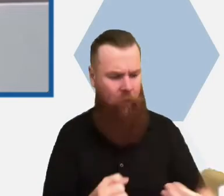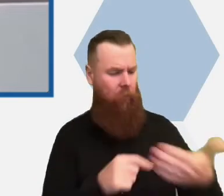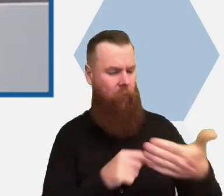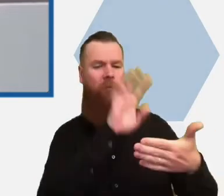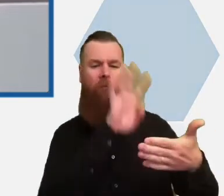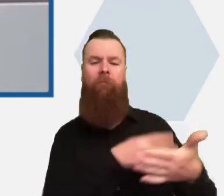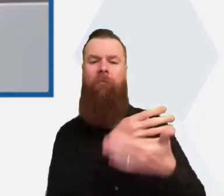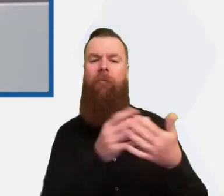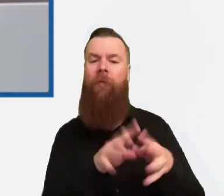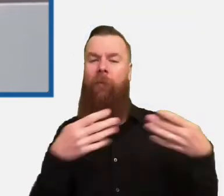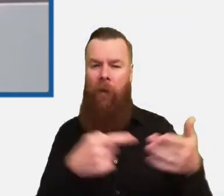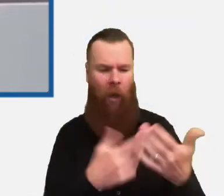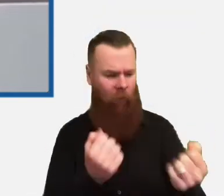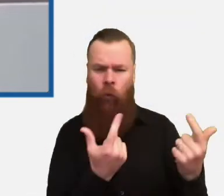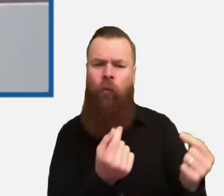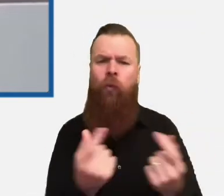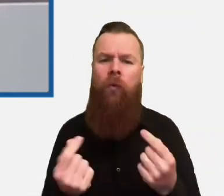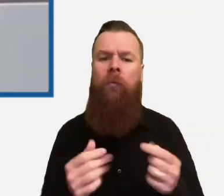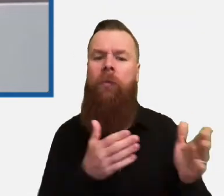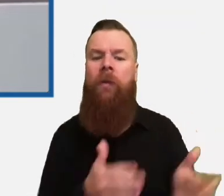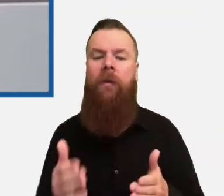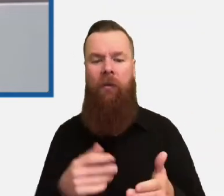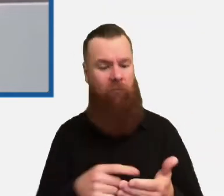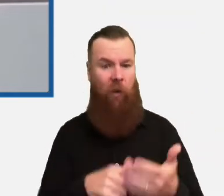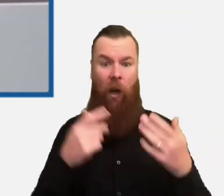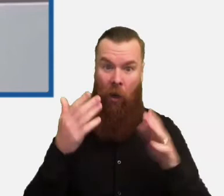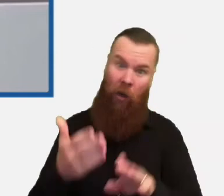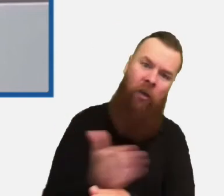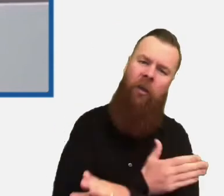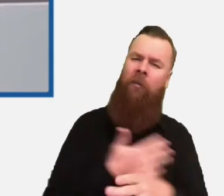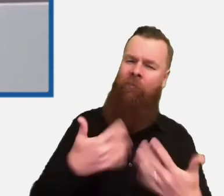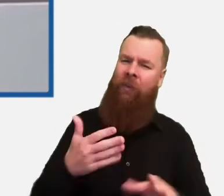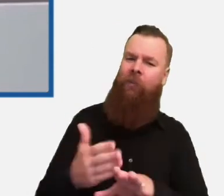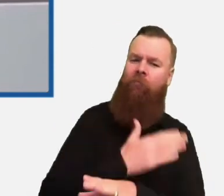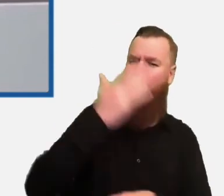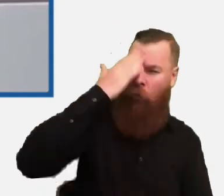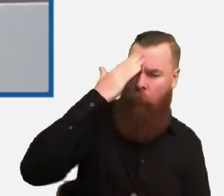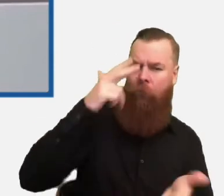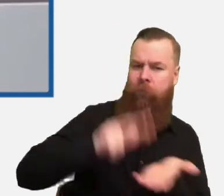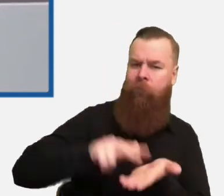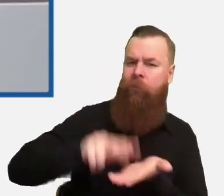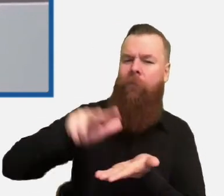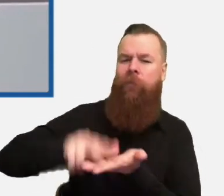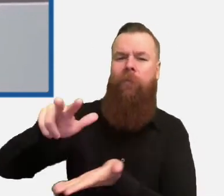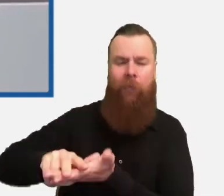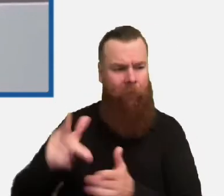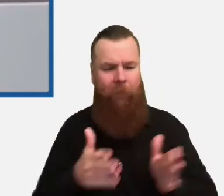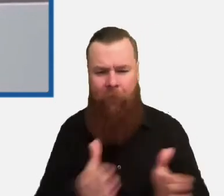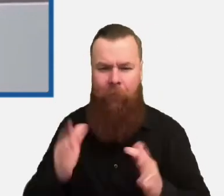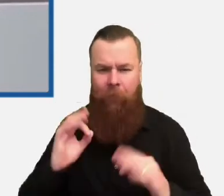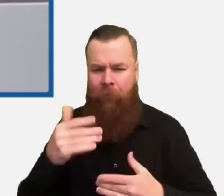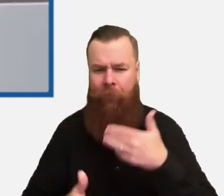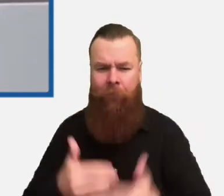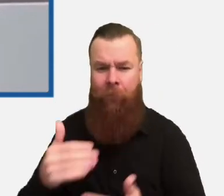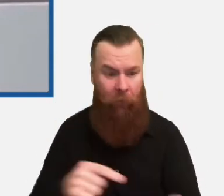least contextualize and work towards it. If you don't, then you start from scratch and you're at a major vulnerable position. The second is the issue